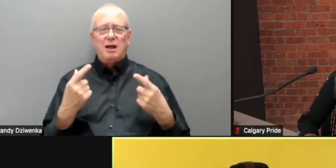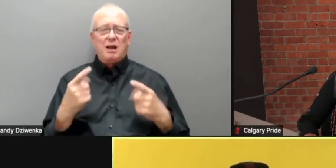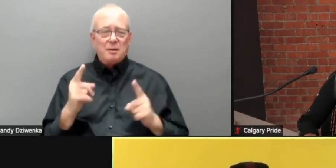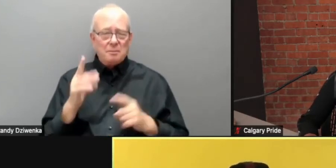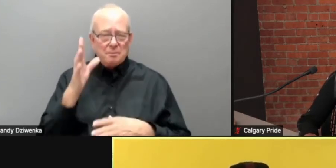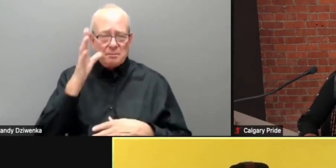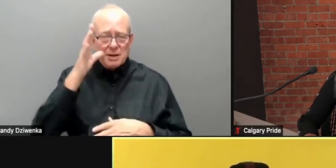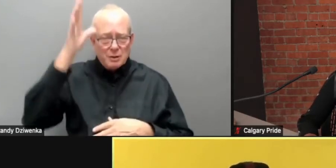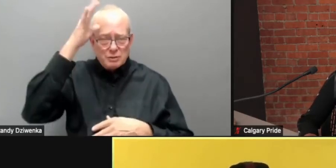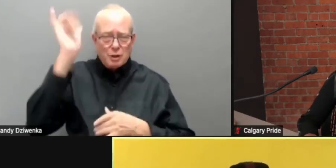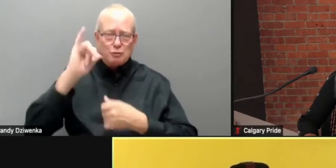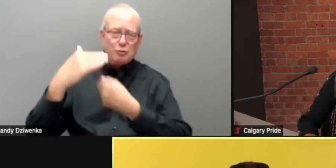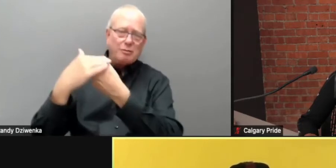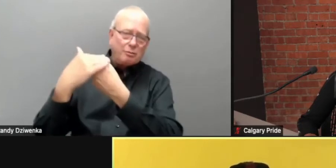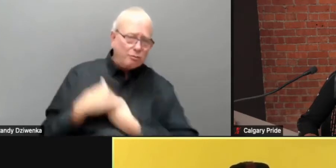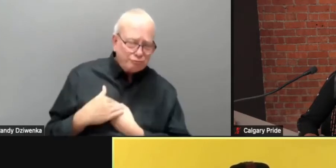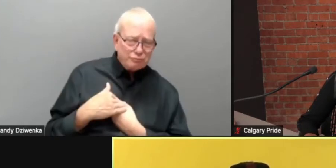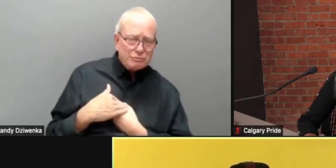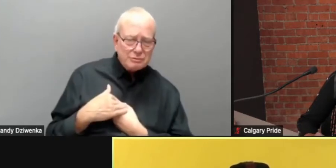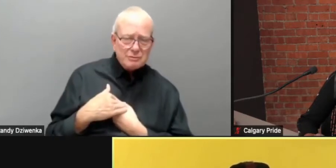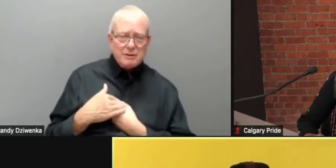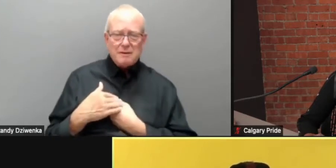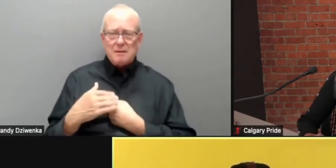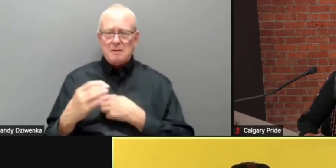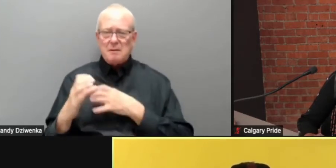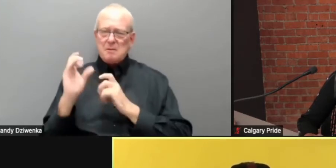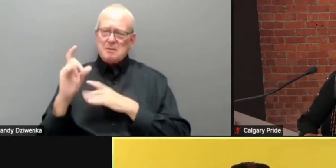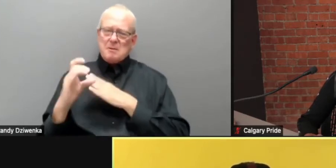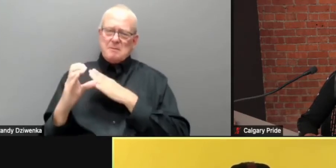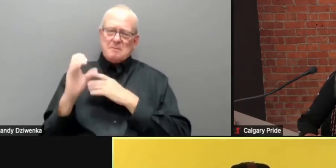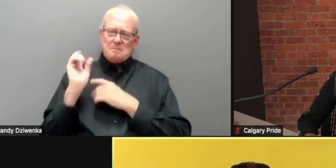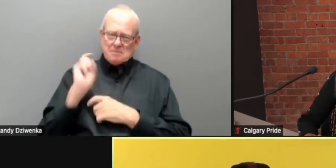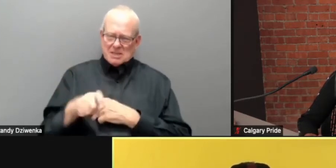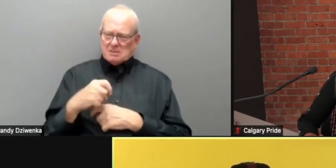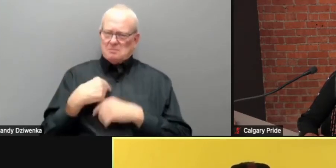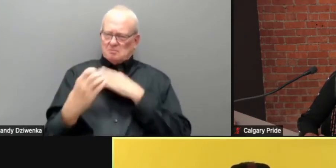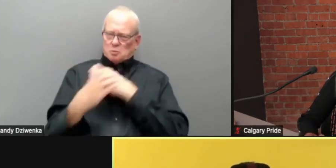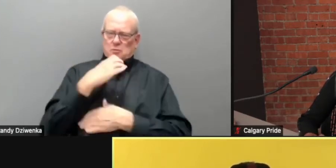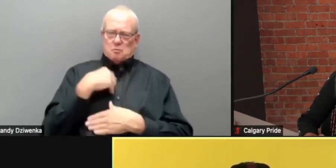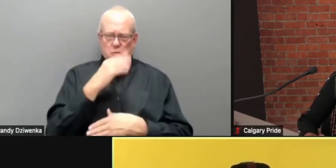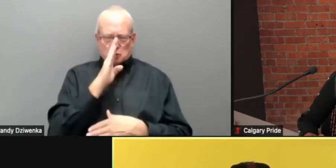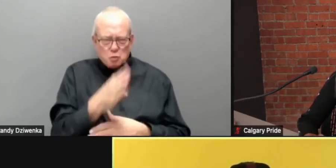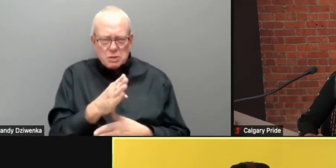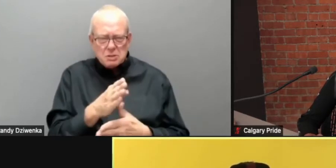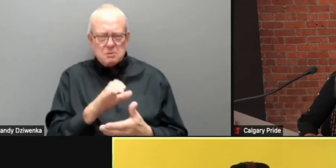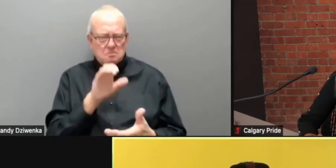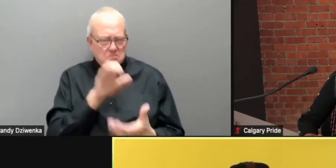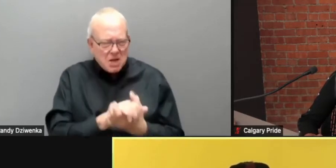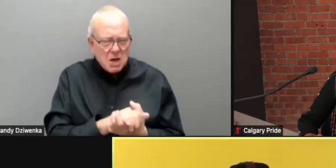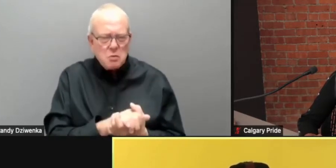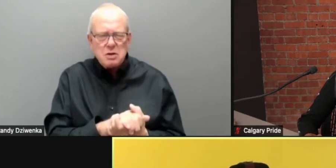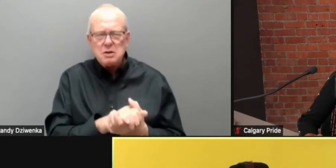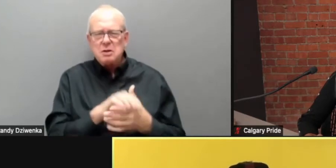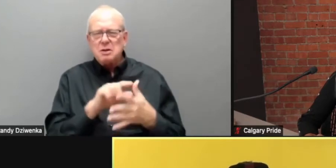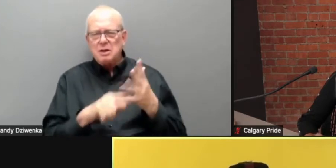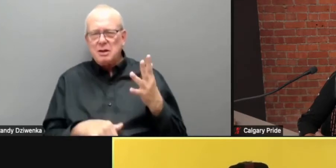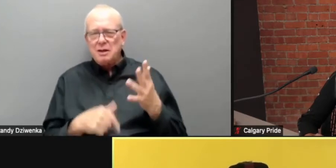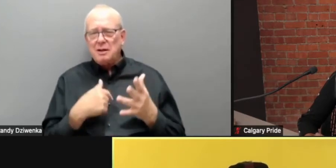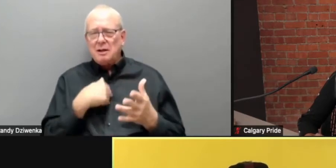married to the opposite sex when we are not comfortable to even get married, and